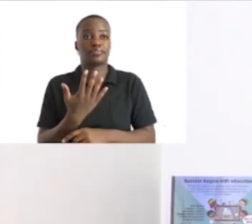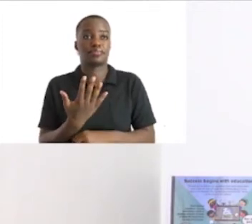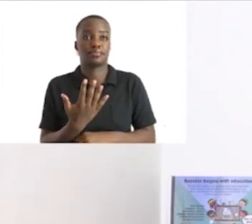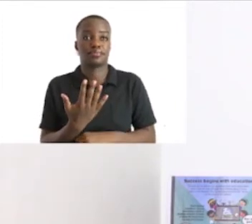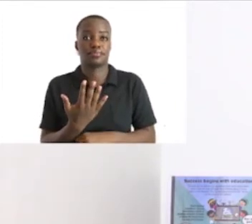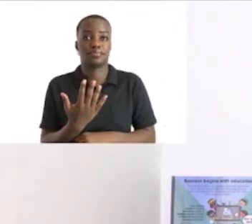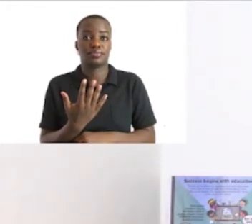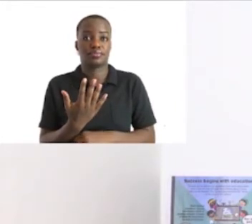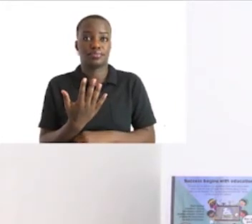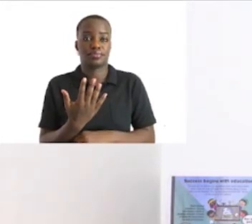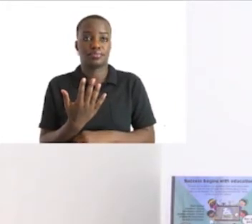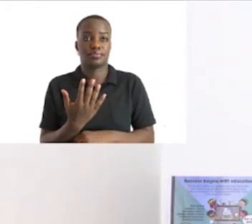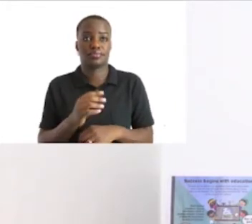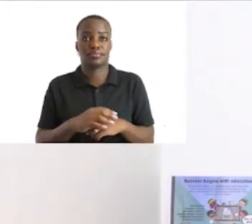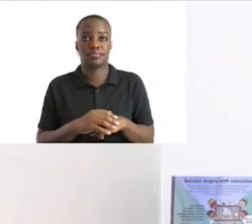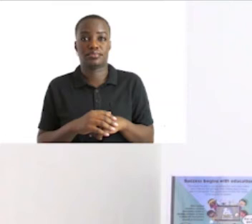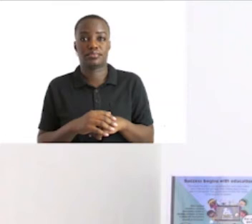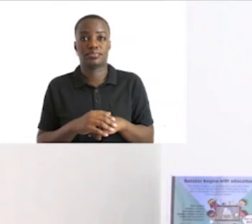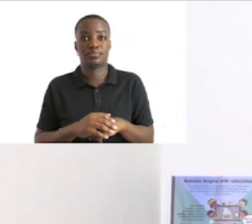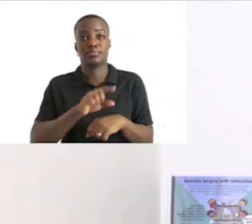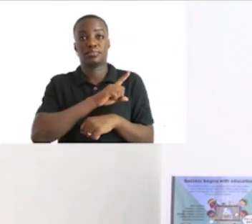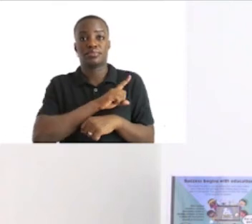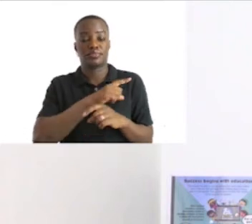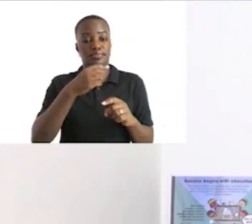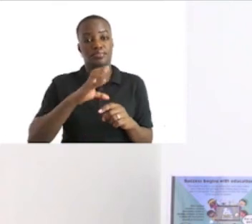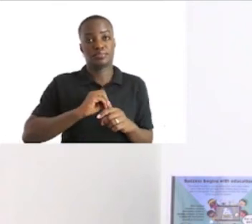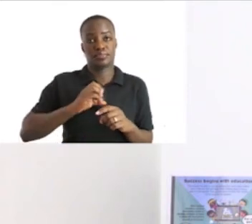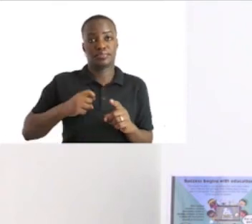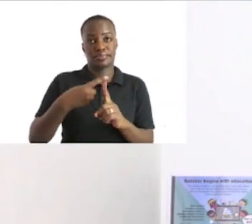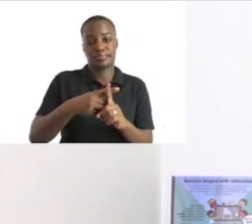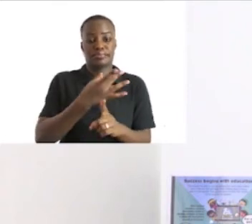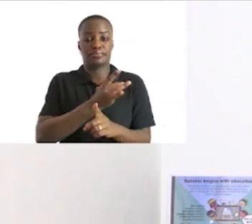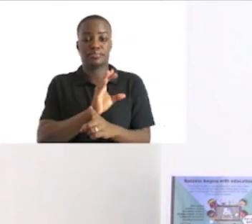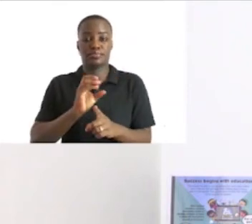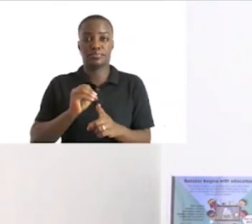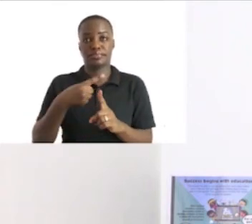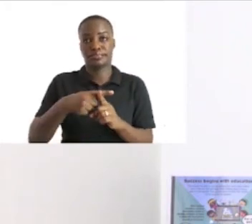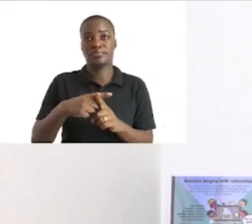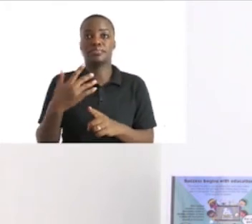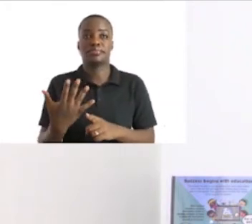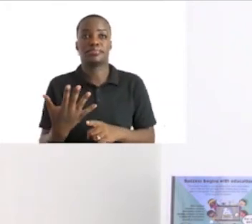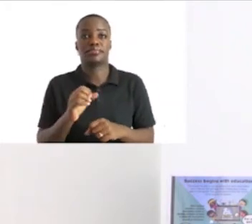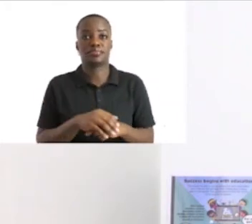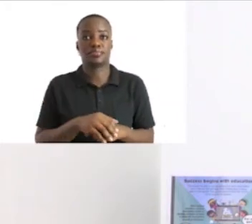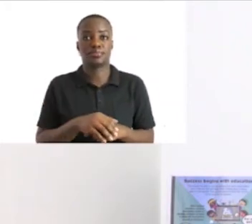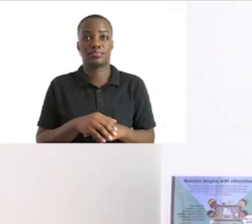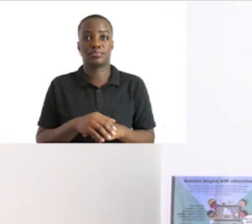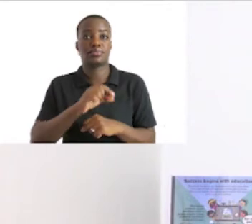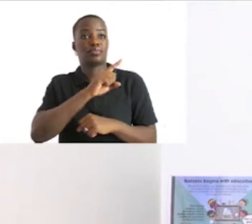And we have our 5. So it will be 5. So it is